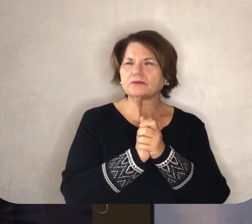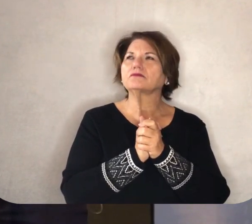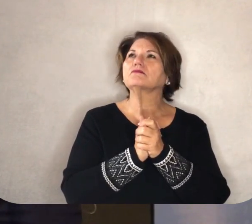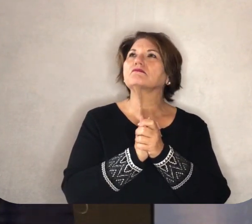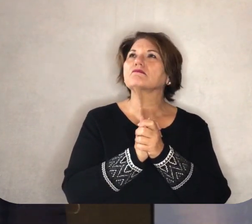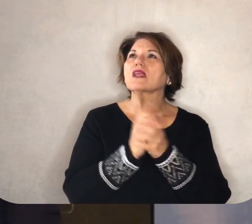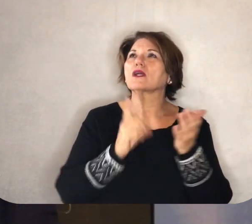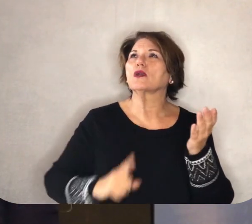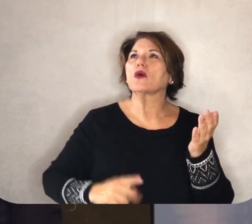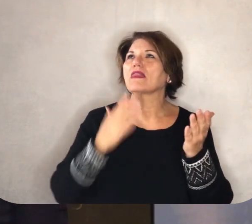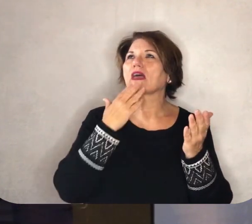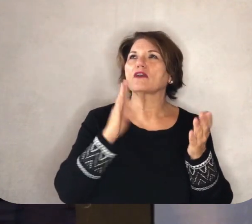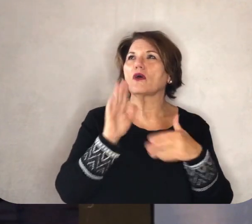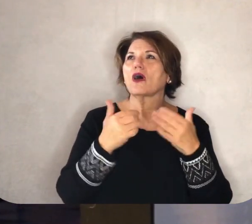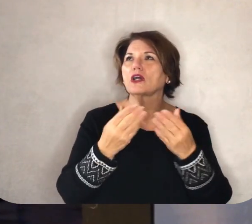all that you give us.